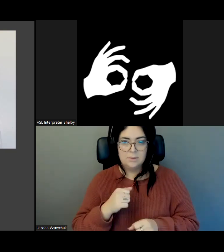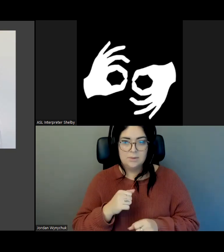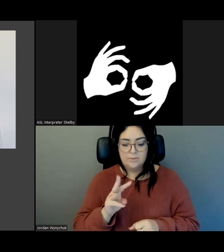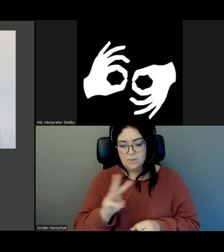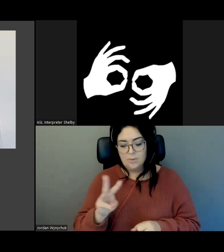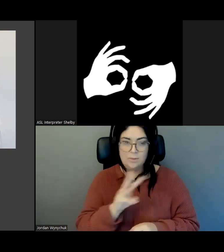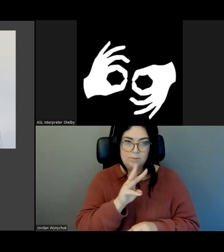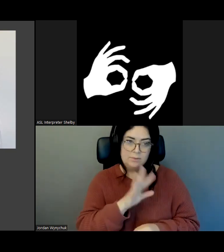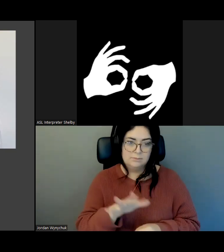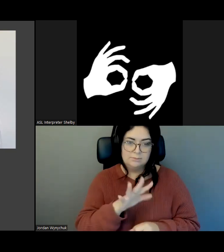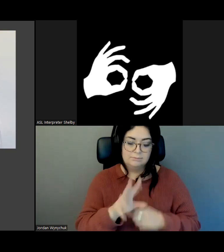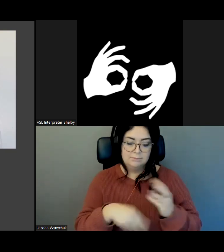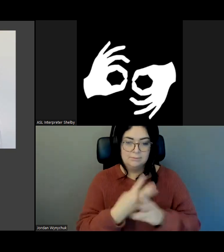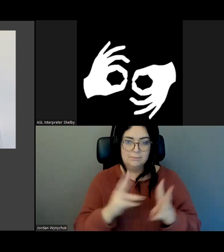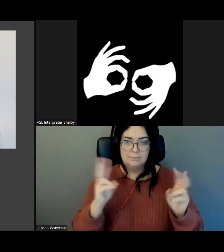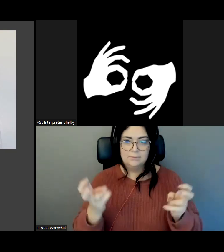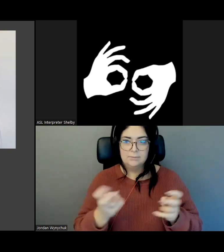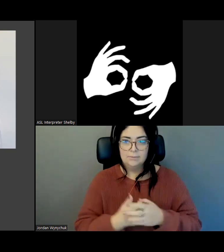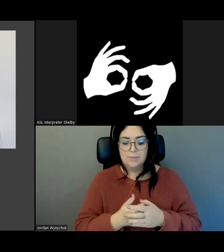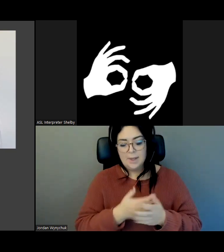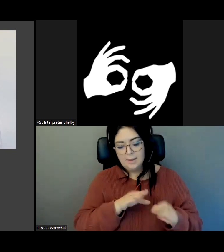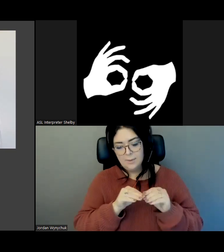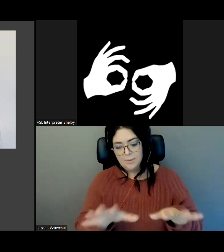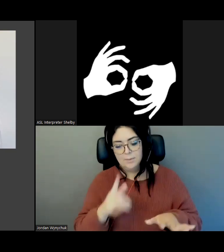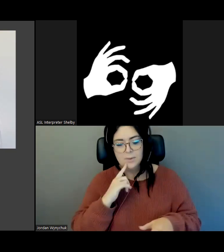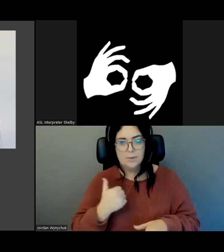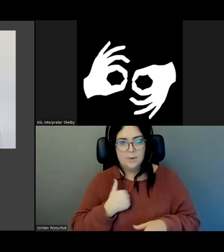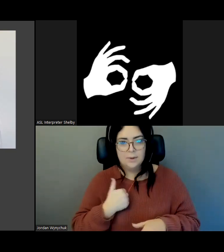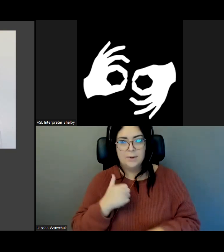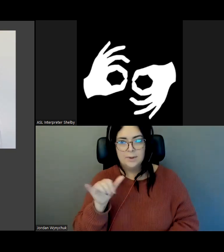Western world that translated into Canada as well.